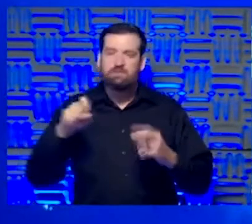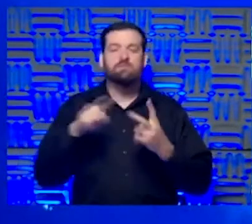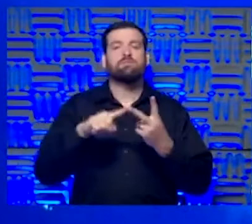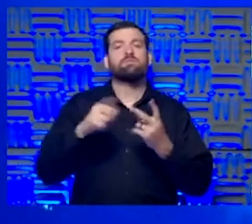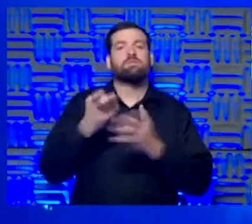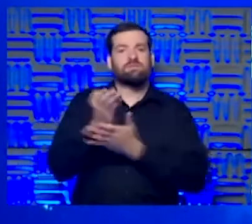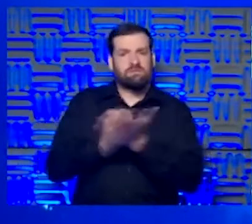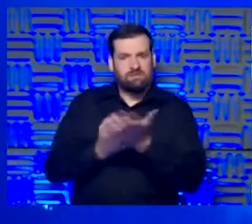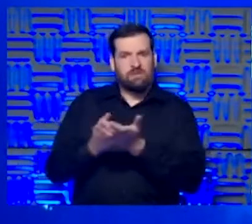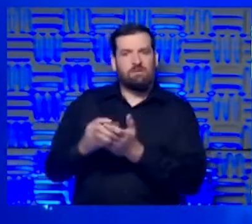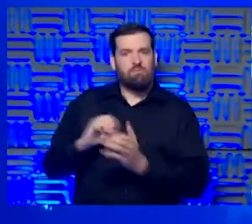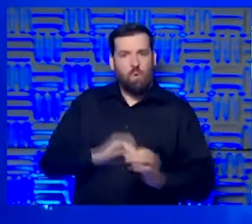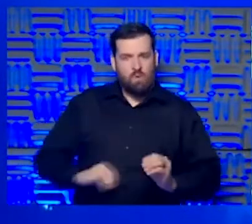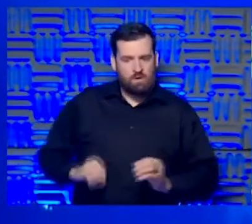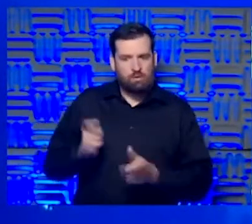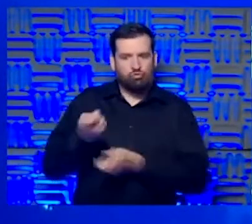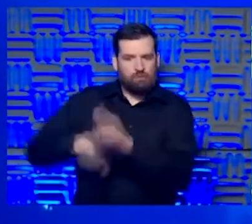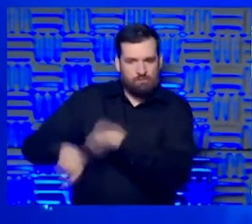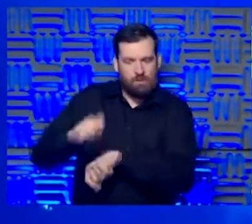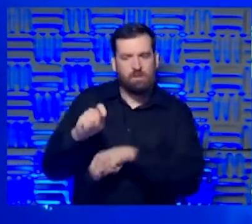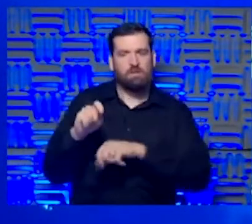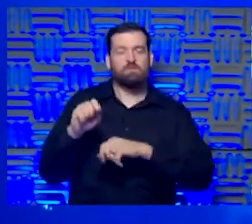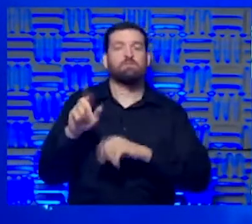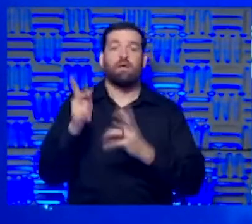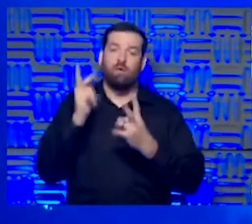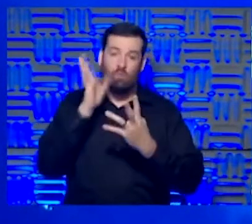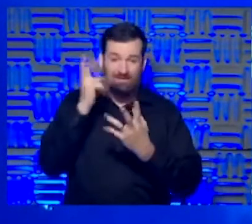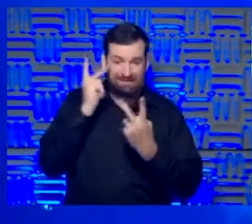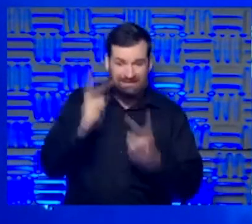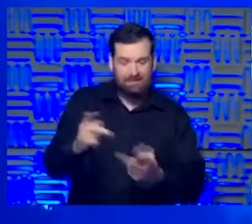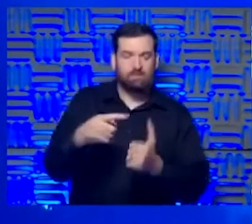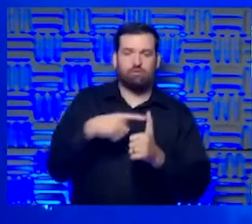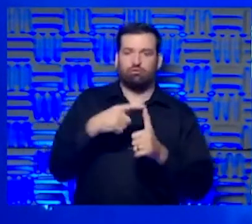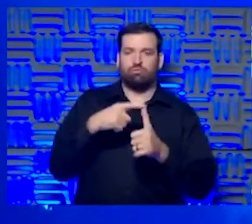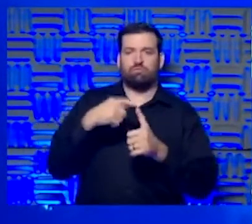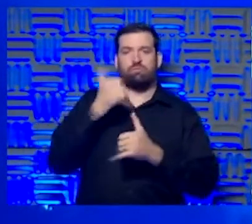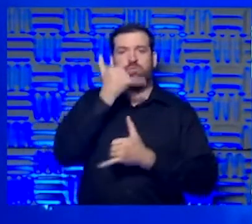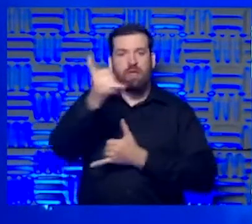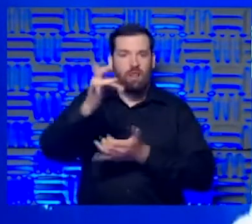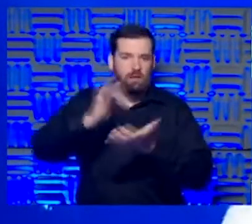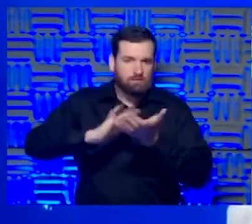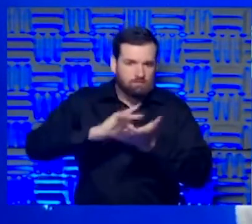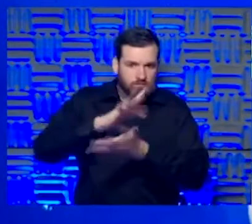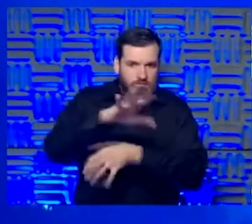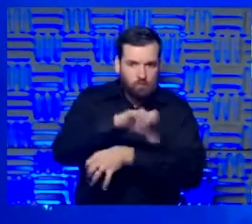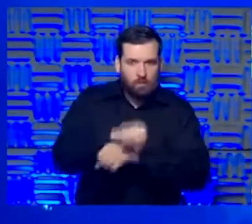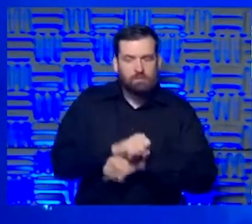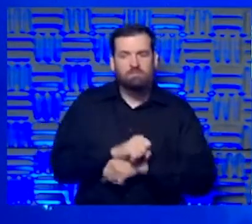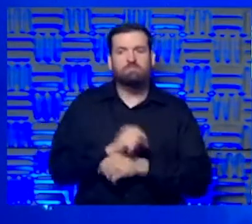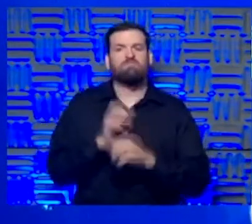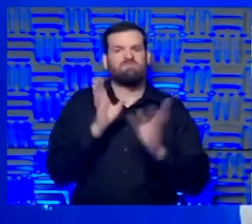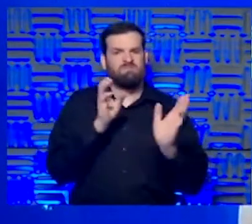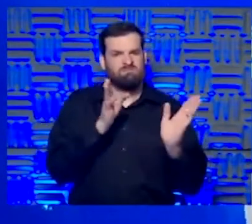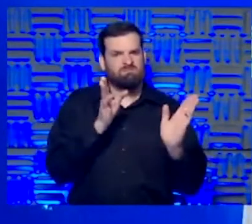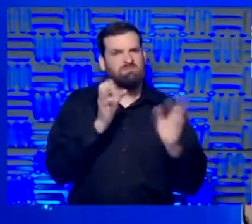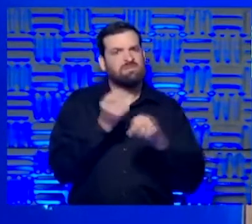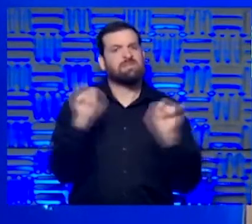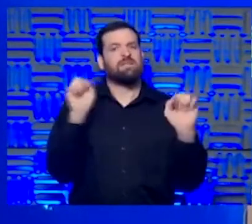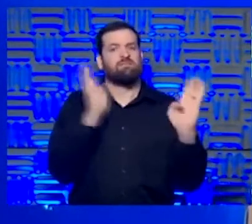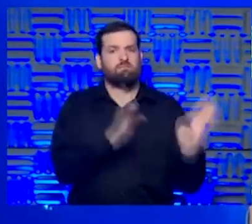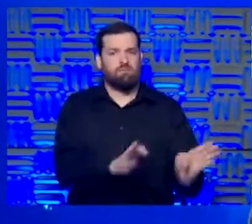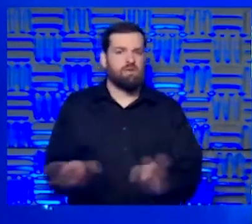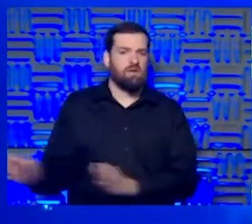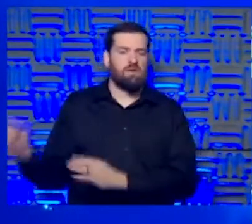answer has always been, I'm going to see you on telehealth initially. We got things feeling like we have a safe plan, and now we bring